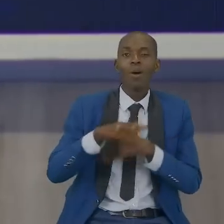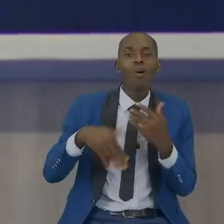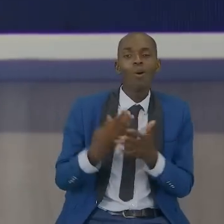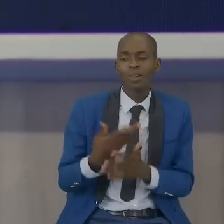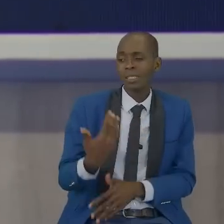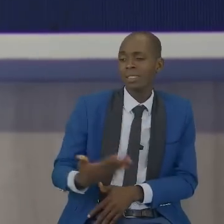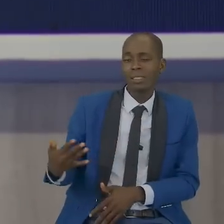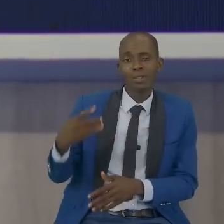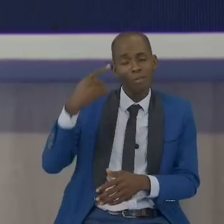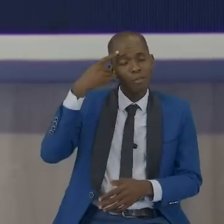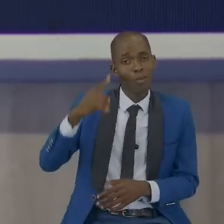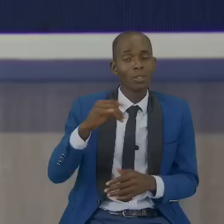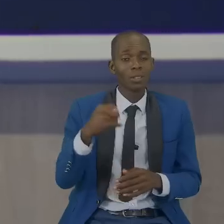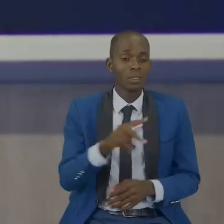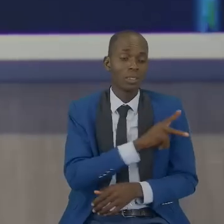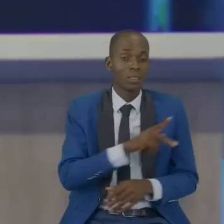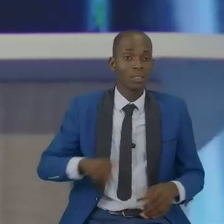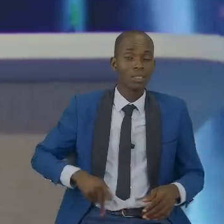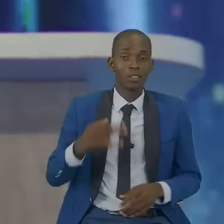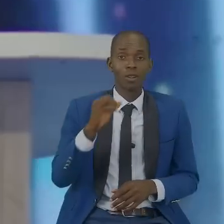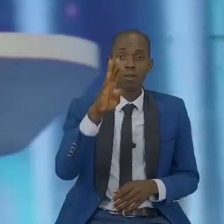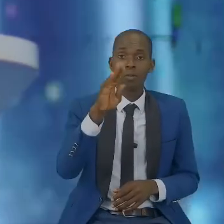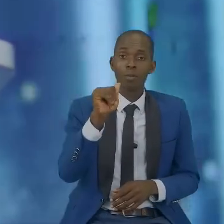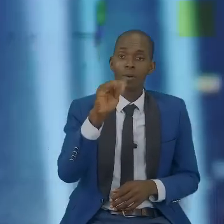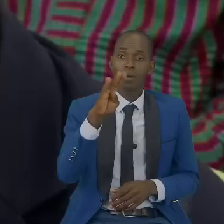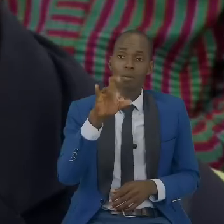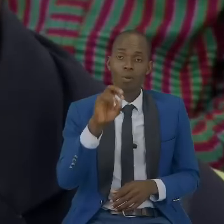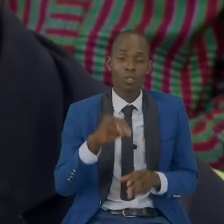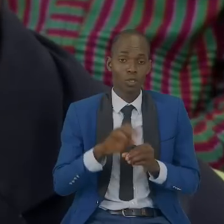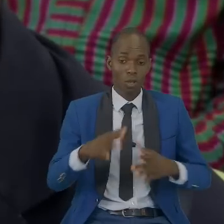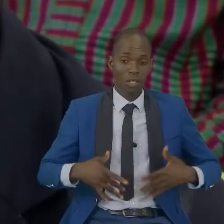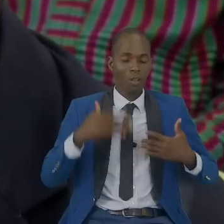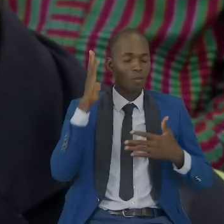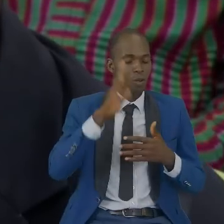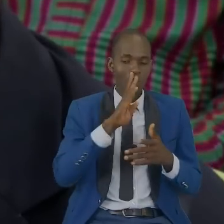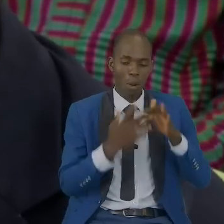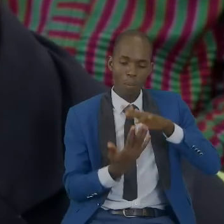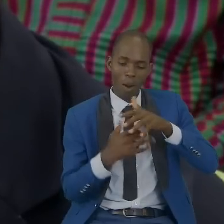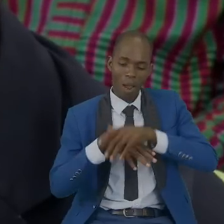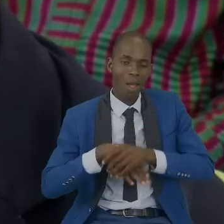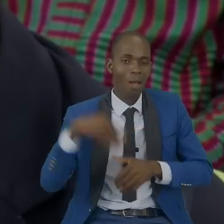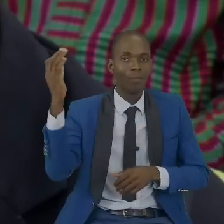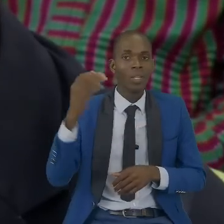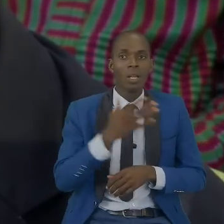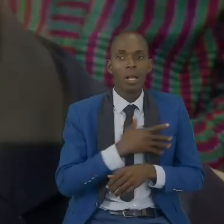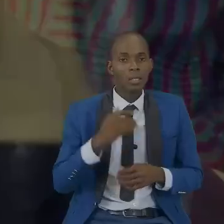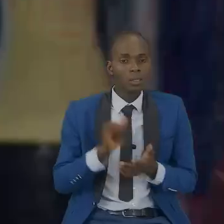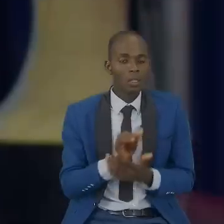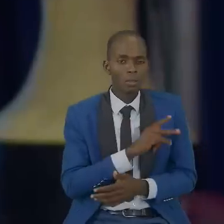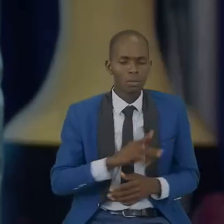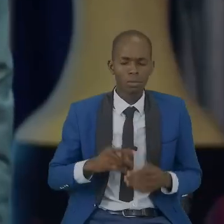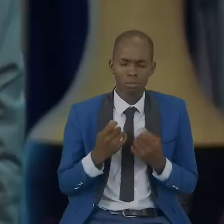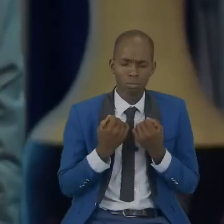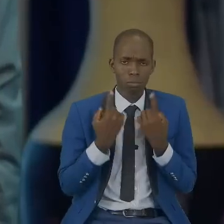Nebuchadnezzar will burn out of your life in Jesus' name. And then Nebuchadnezzar himself will come